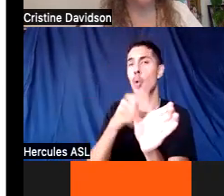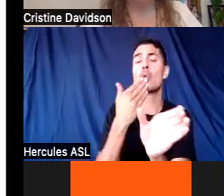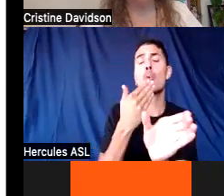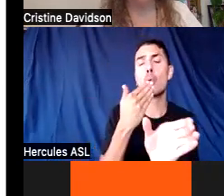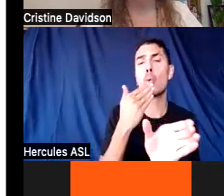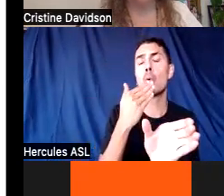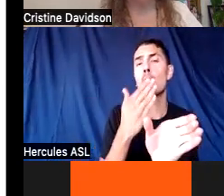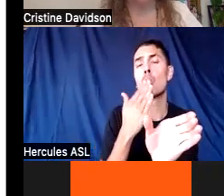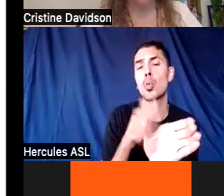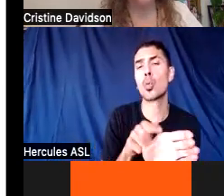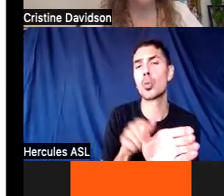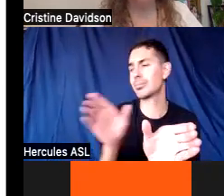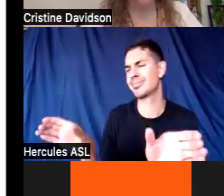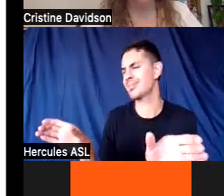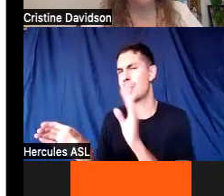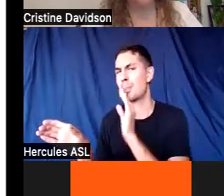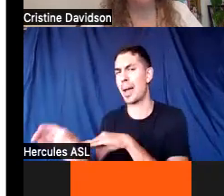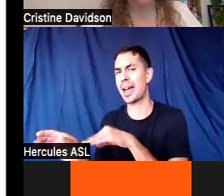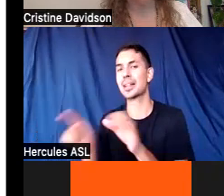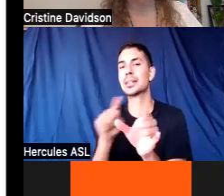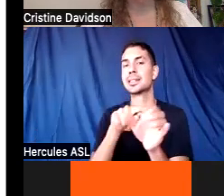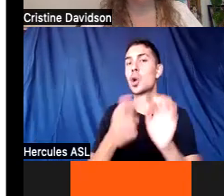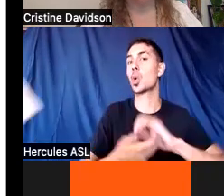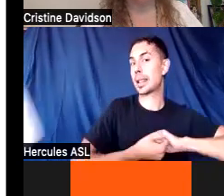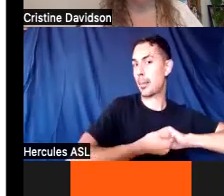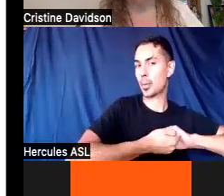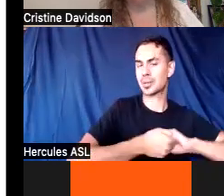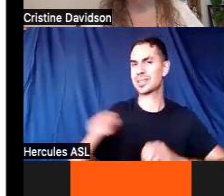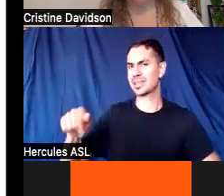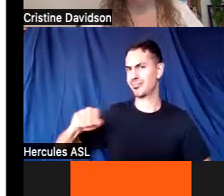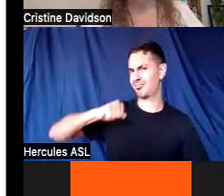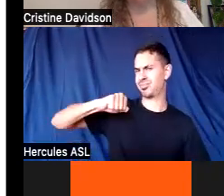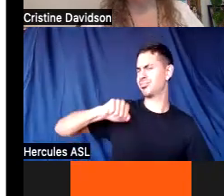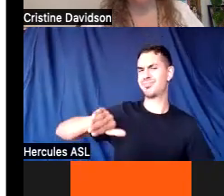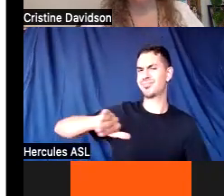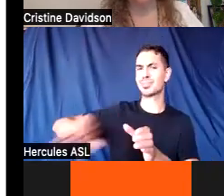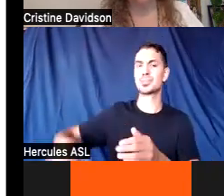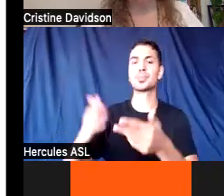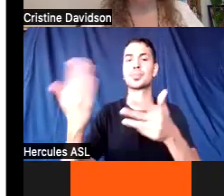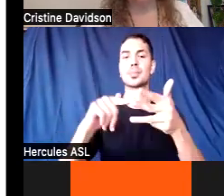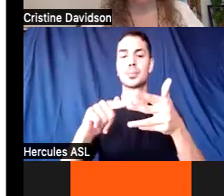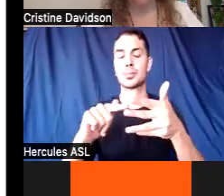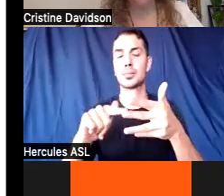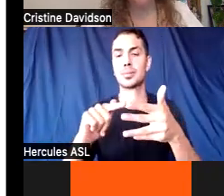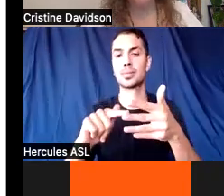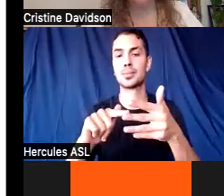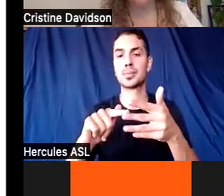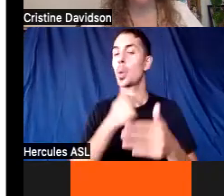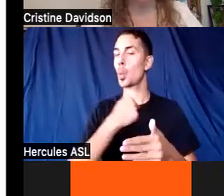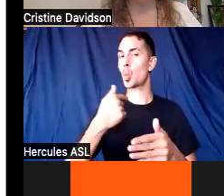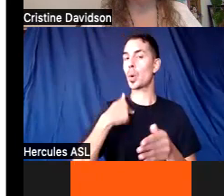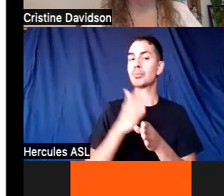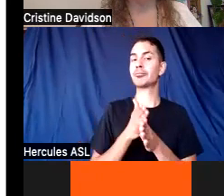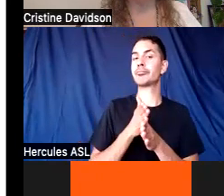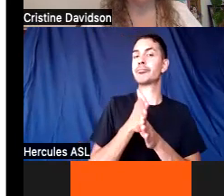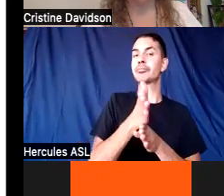promoting belief in the superiority of the oppressors. There's making the oppressed into inferior objects,